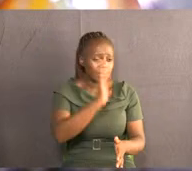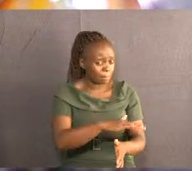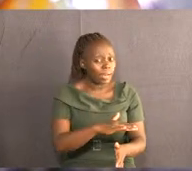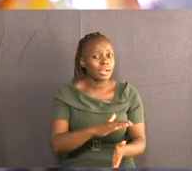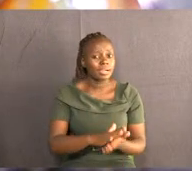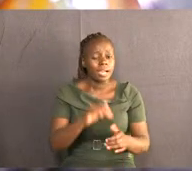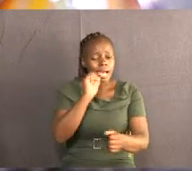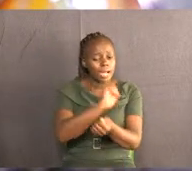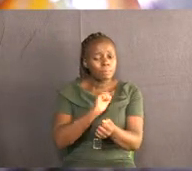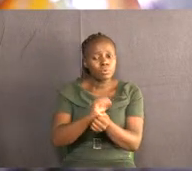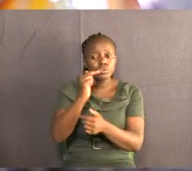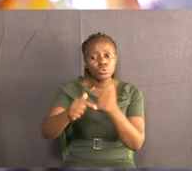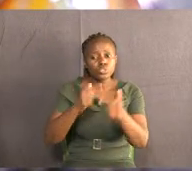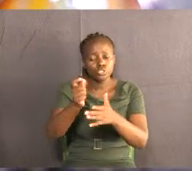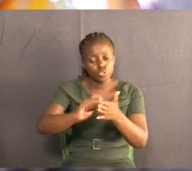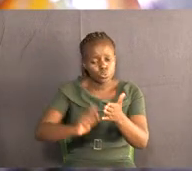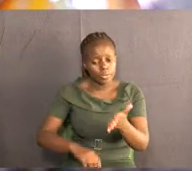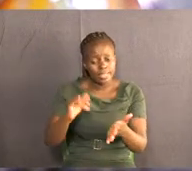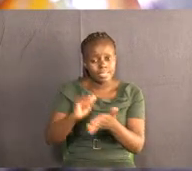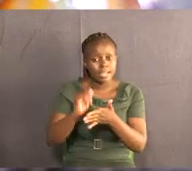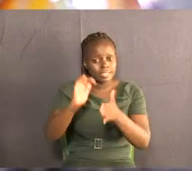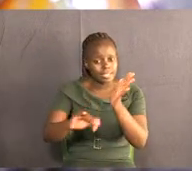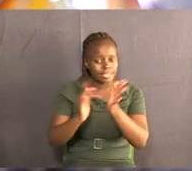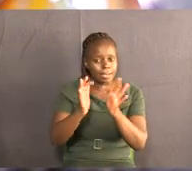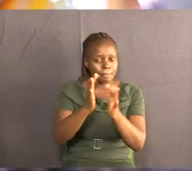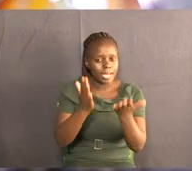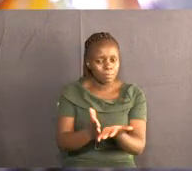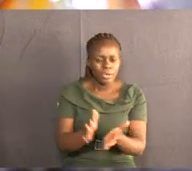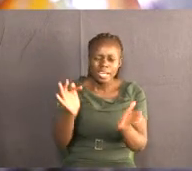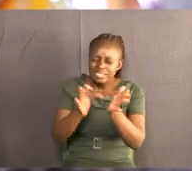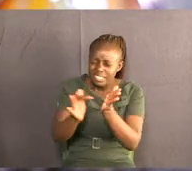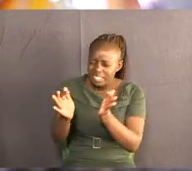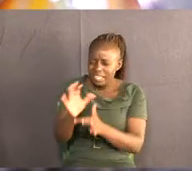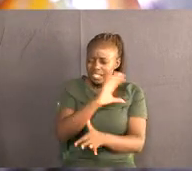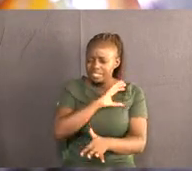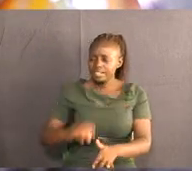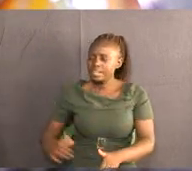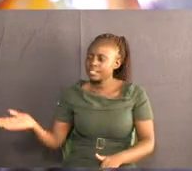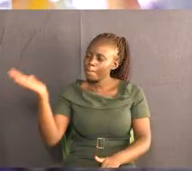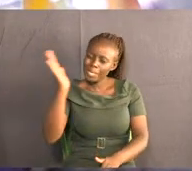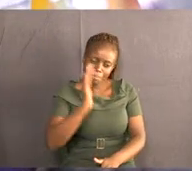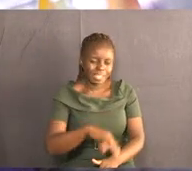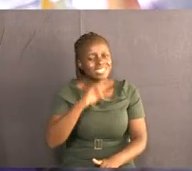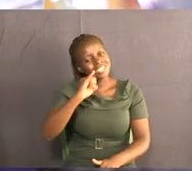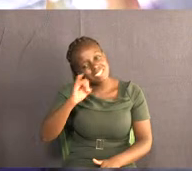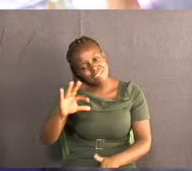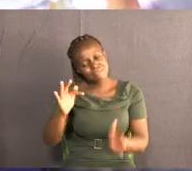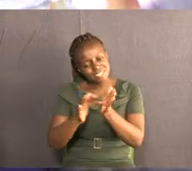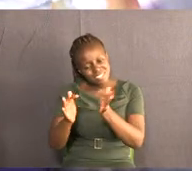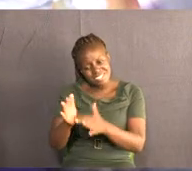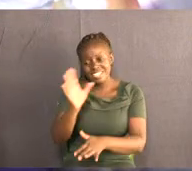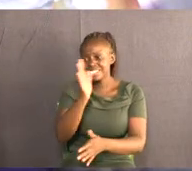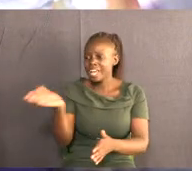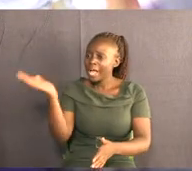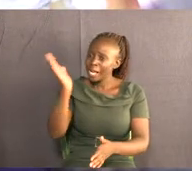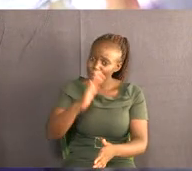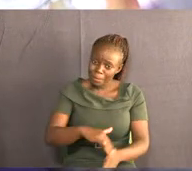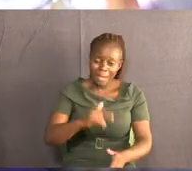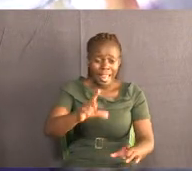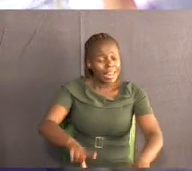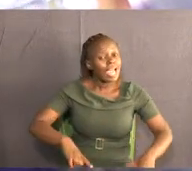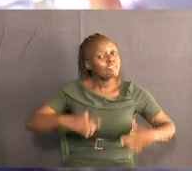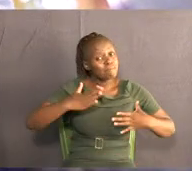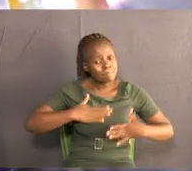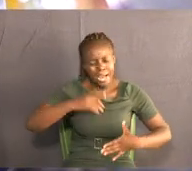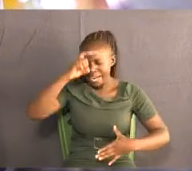to write that in the verses that follow, that Jesus Christ is coming back, and if he is coming back, then I need to get my life right. I need